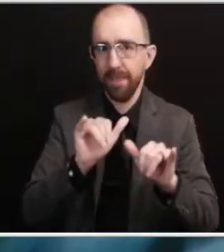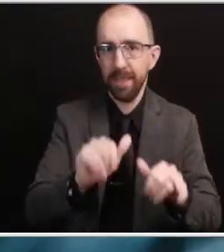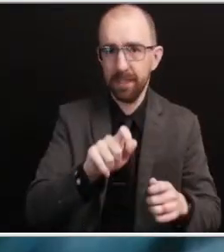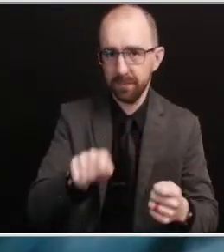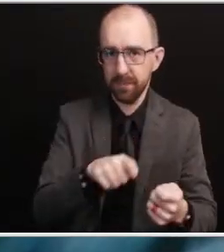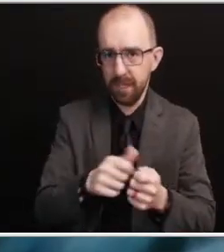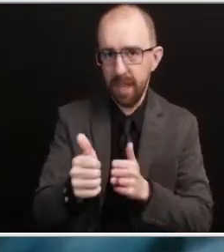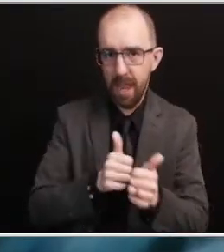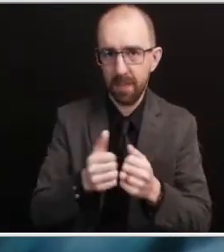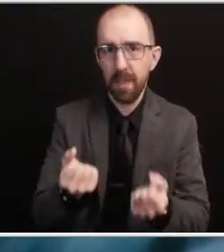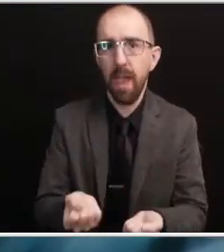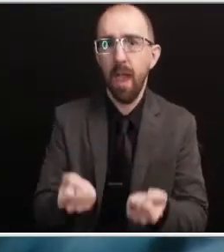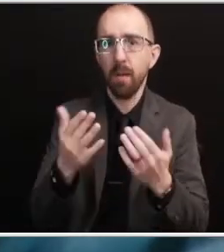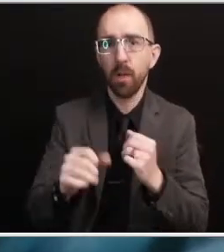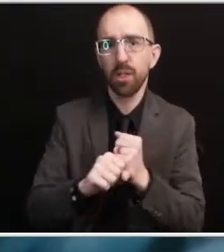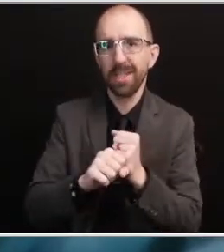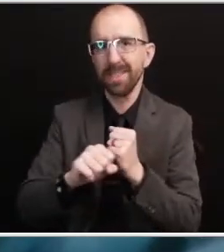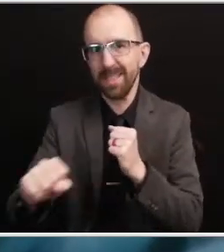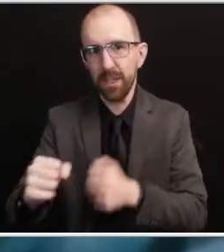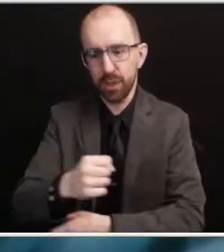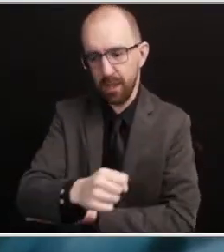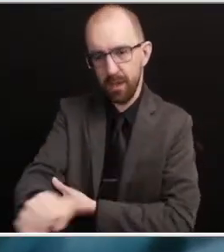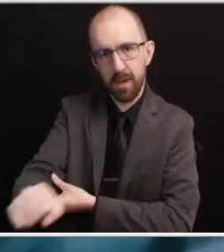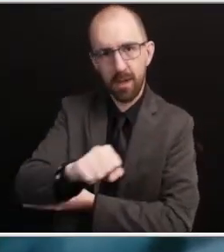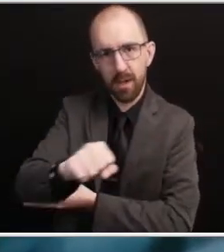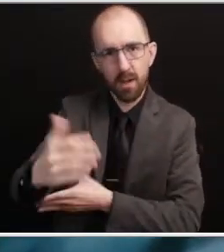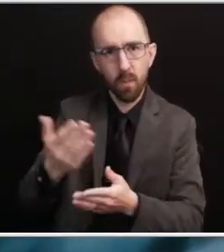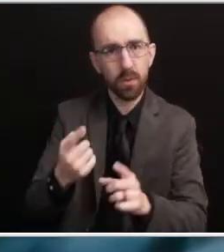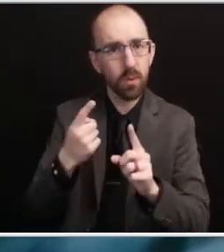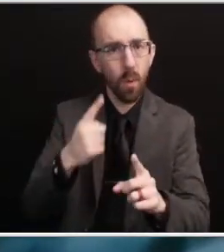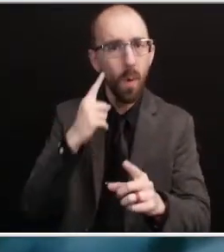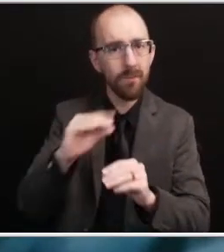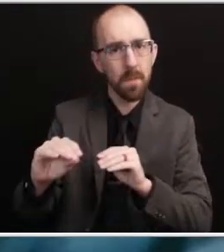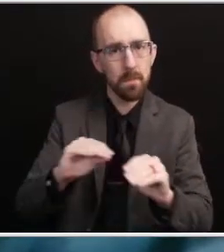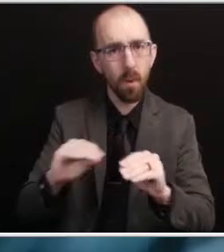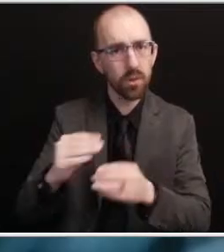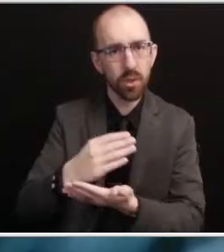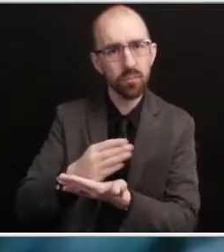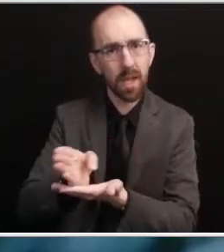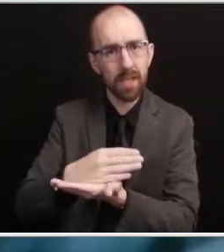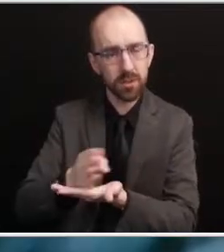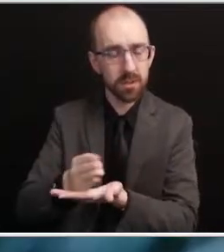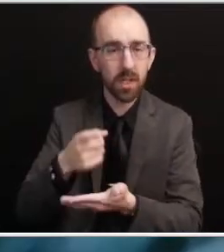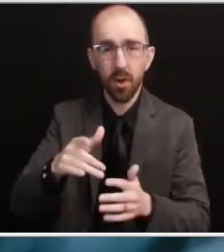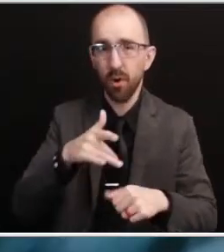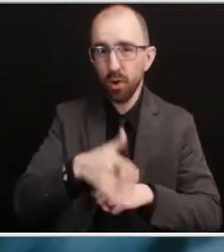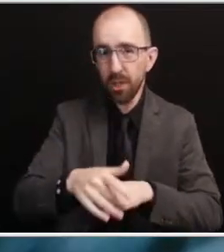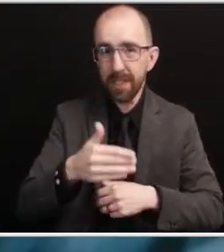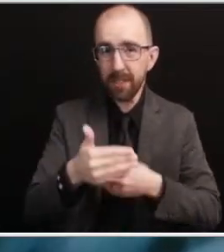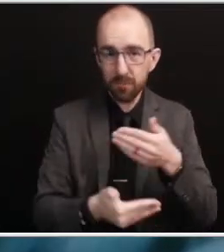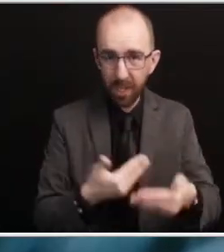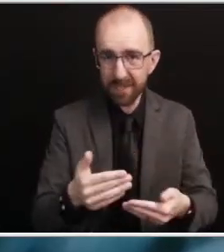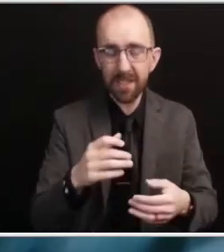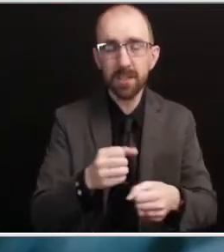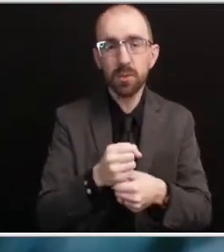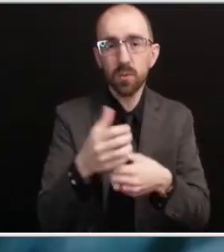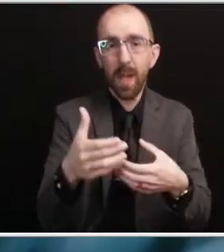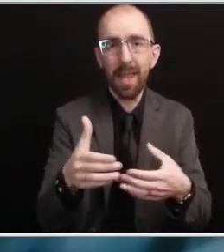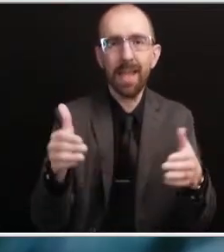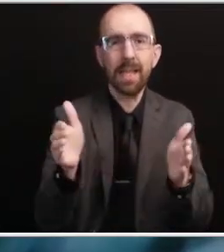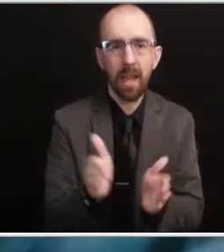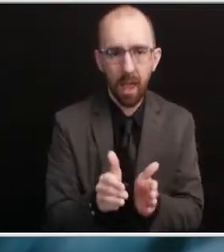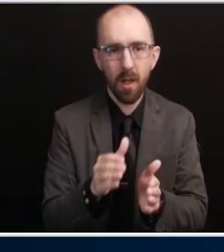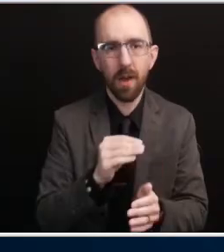much extension do we want? What's our goal for the range of motion? But the early stages, we got to get the swelling down, and we have to work the elbow